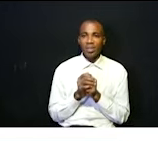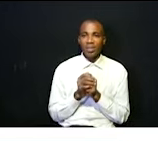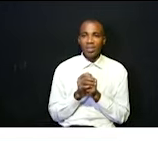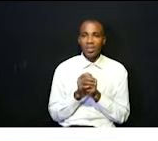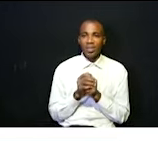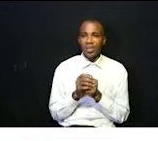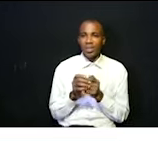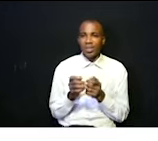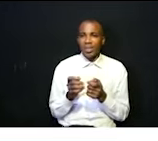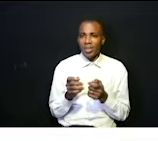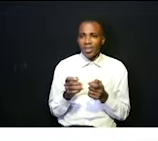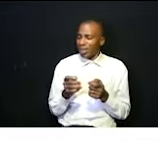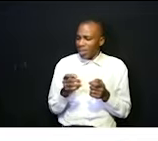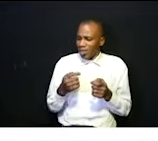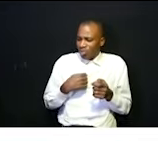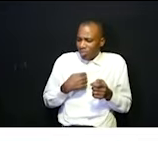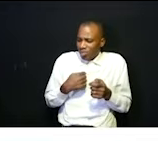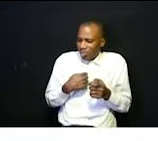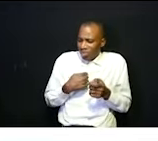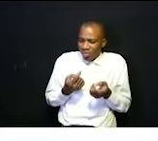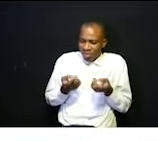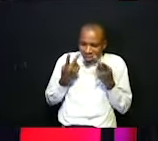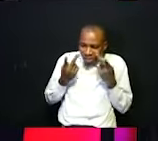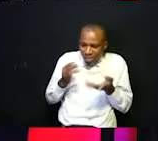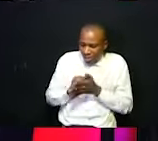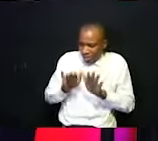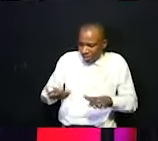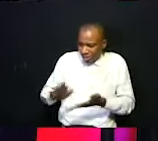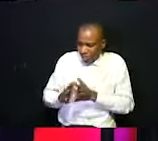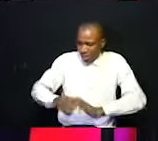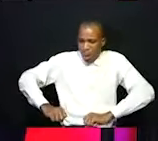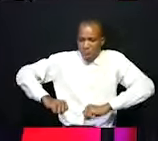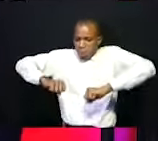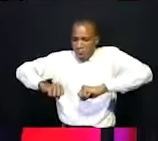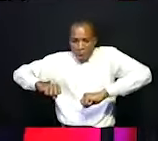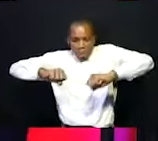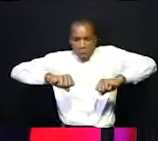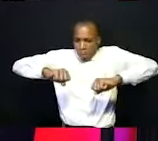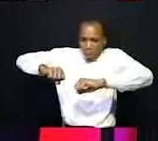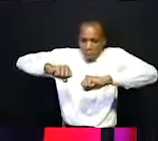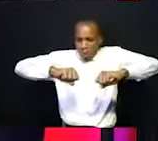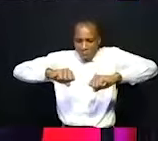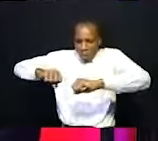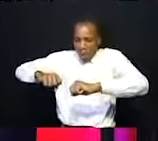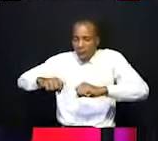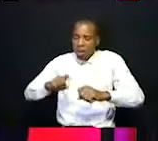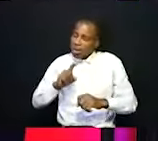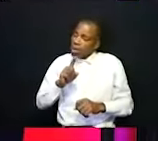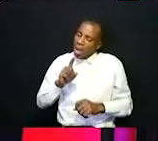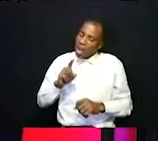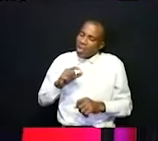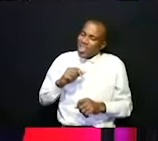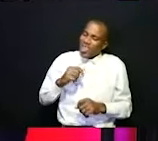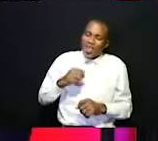enthused about the high social ladder they climb. Pe wenu abrabo a woboy ni abodi ahudu a wonyae wo abrabo